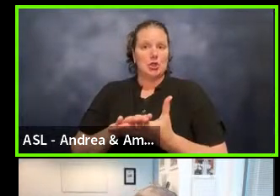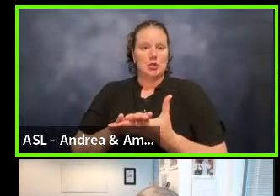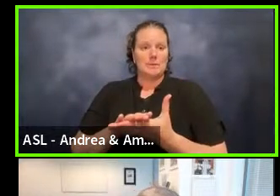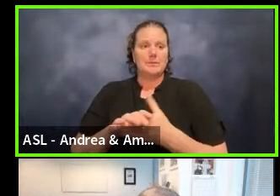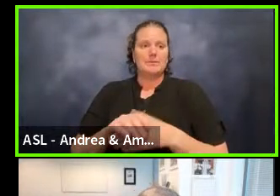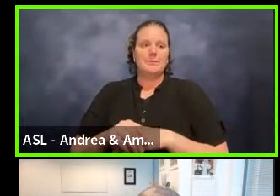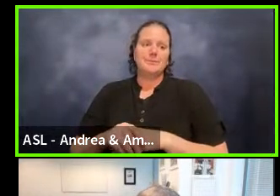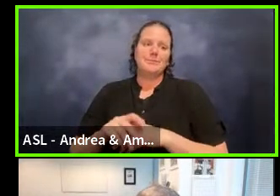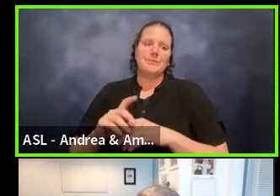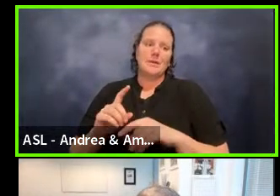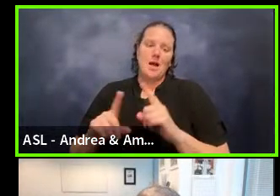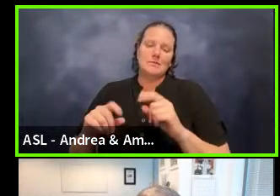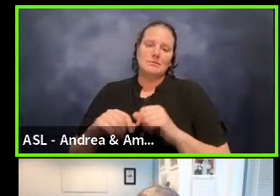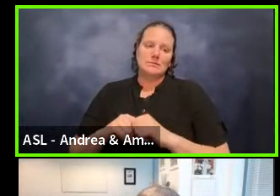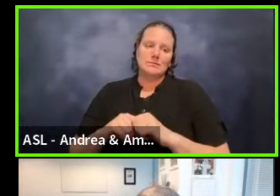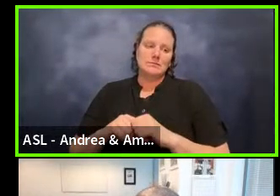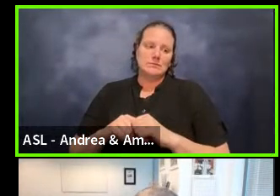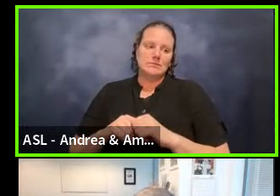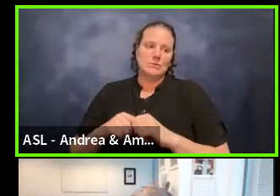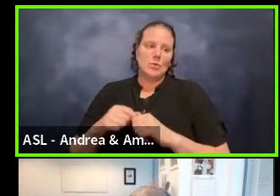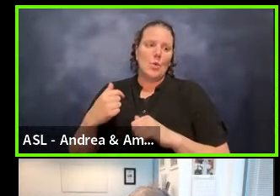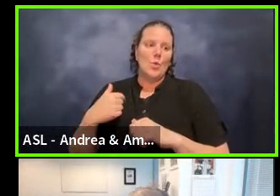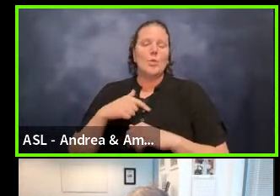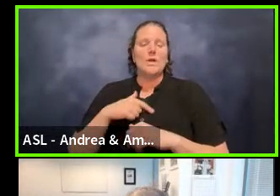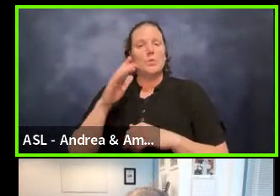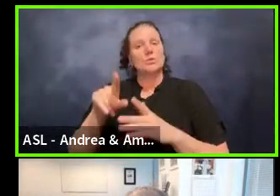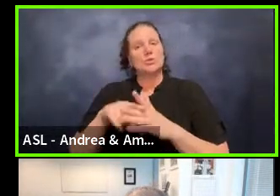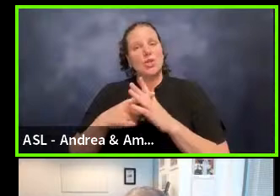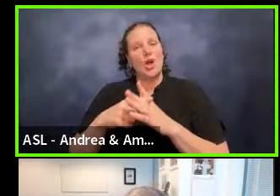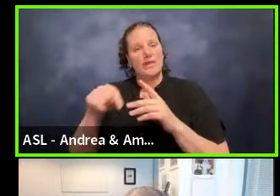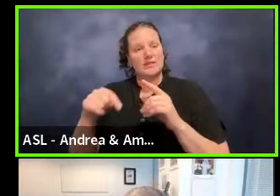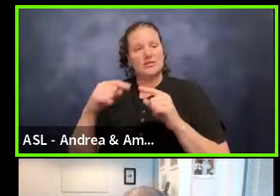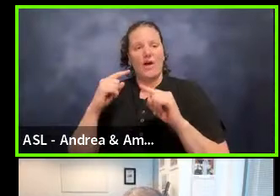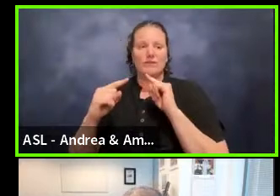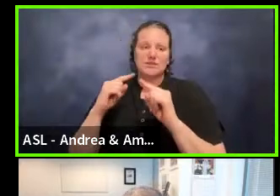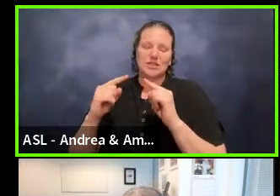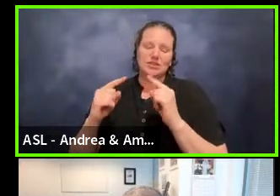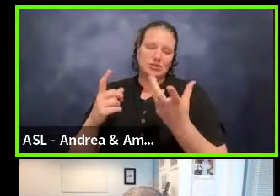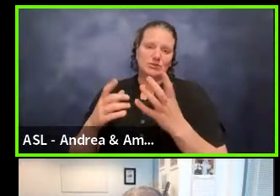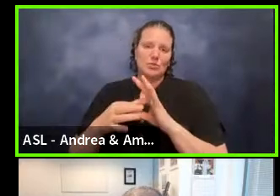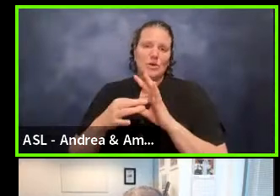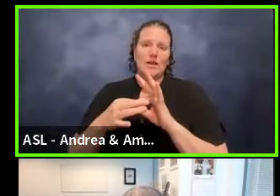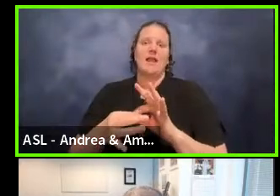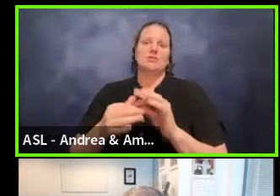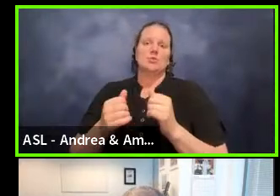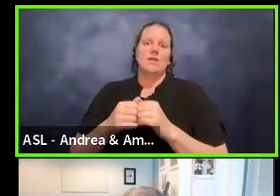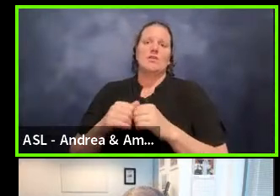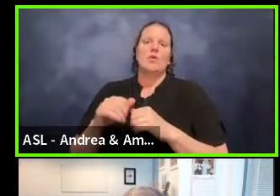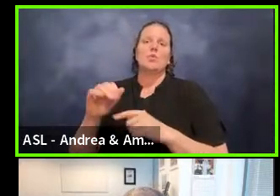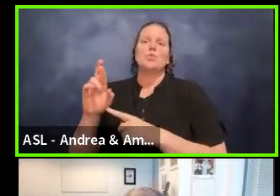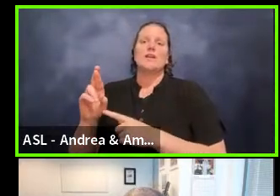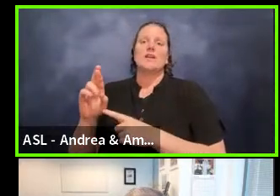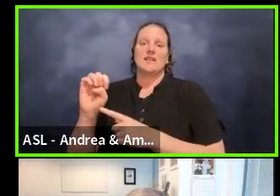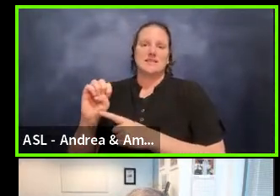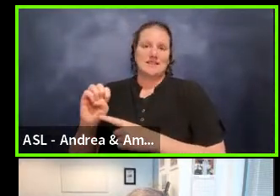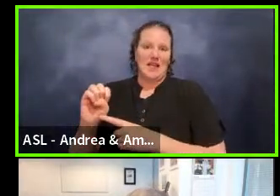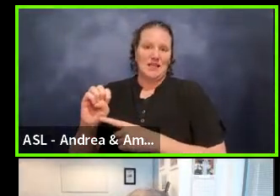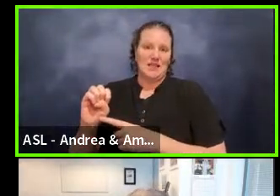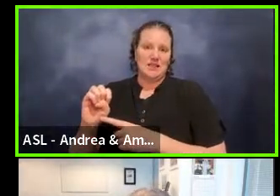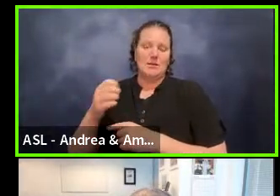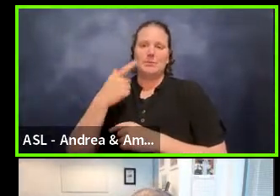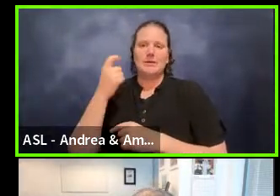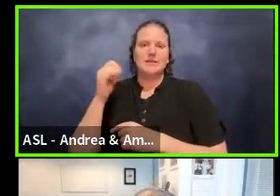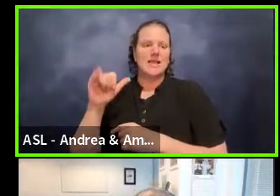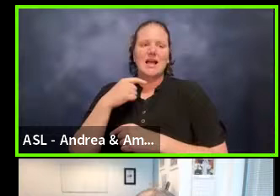But we're going to start the conversation around real estate, because, as I've